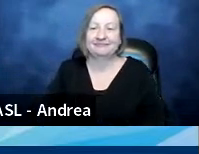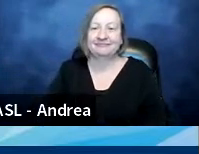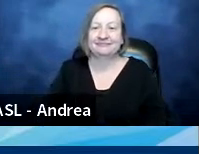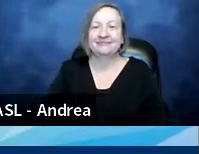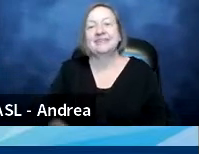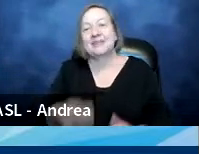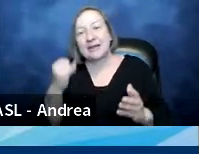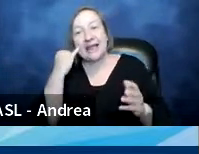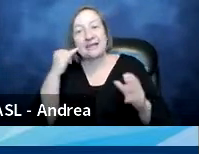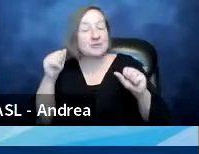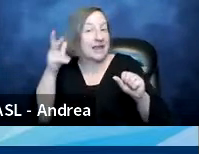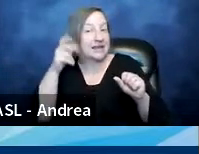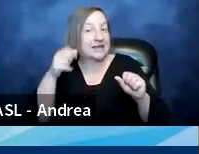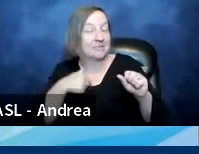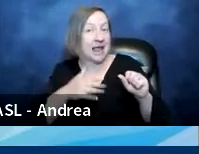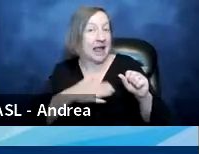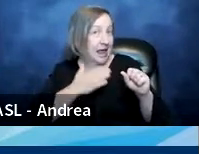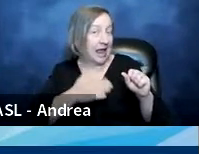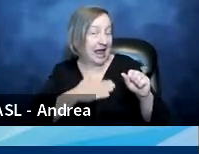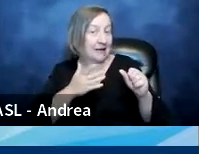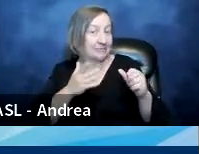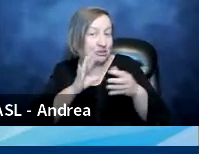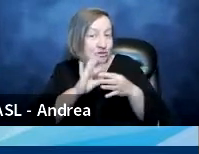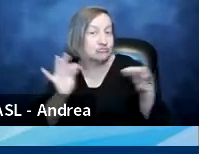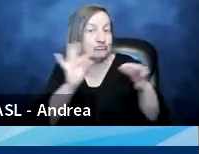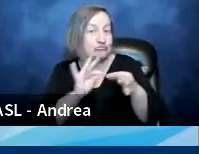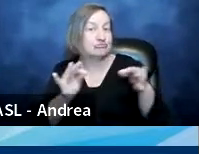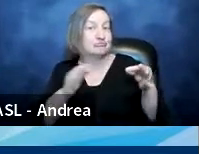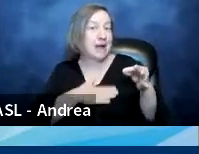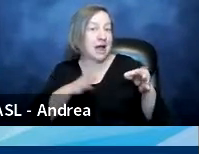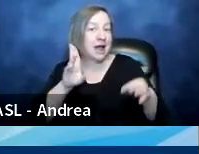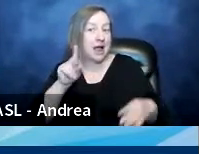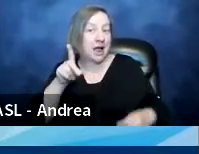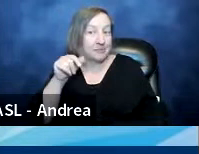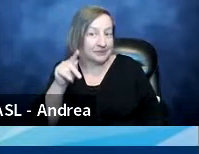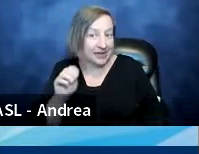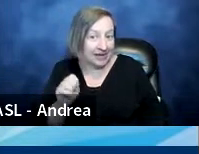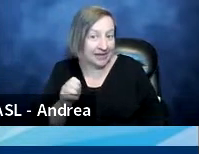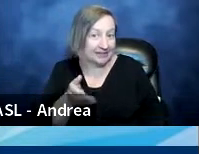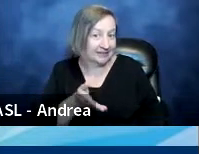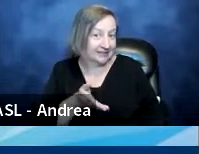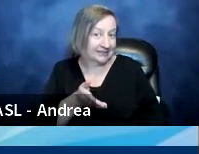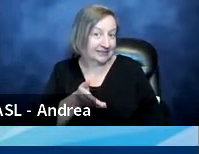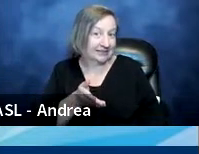So if you can hear me, I'll jump into my update and